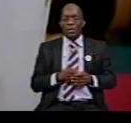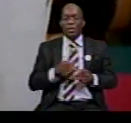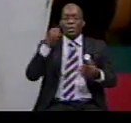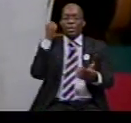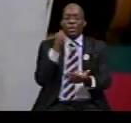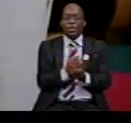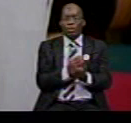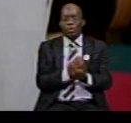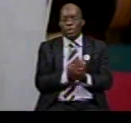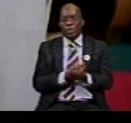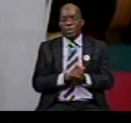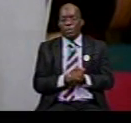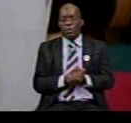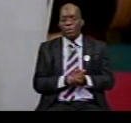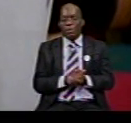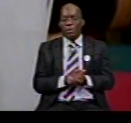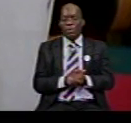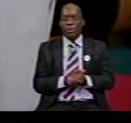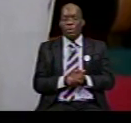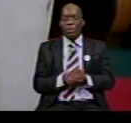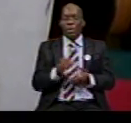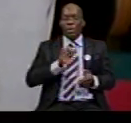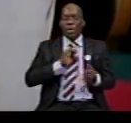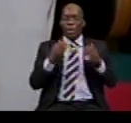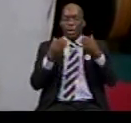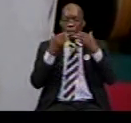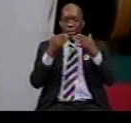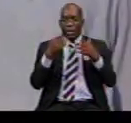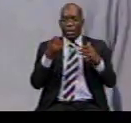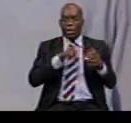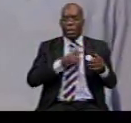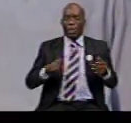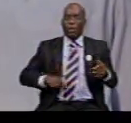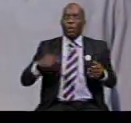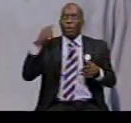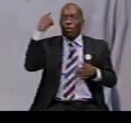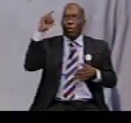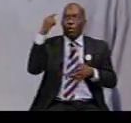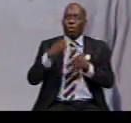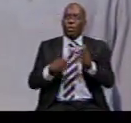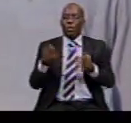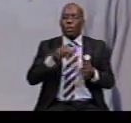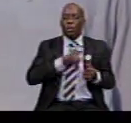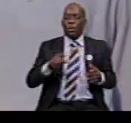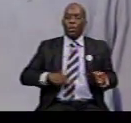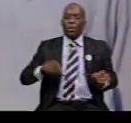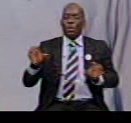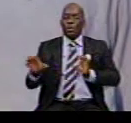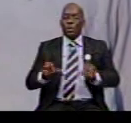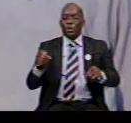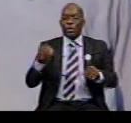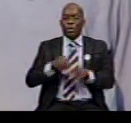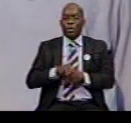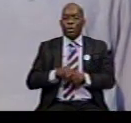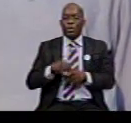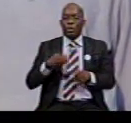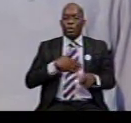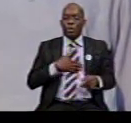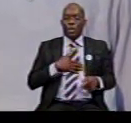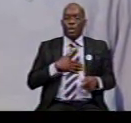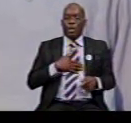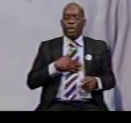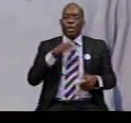Amen. Mo dupe lowo Olorun fun ohun ti Olorun se ninu aye omo mi. To ba mi da owo ito duro ninu aye